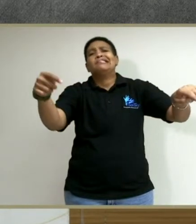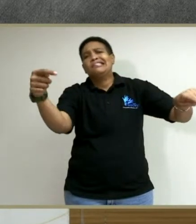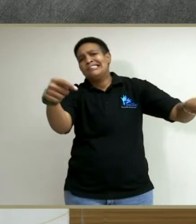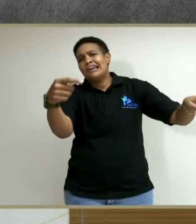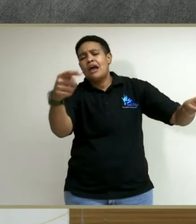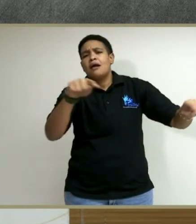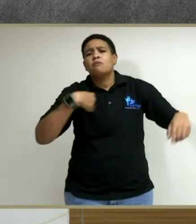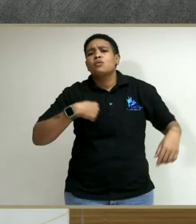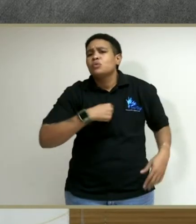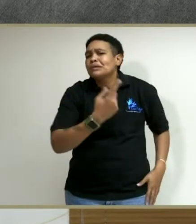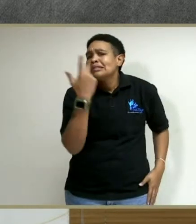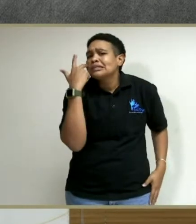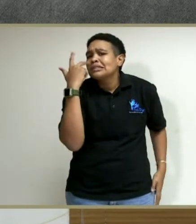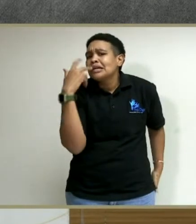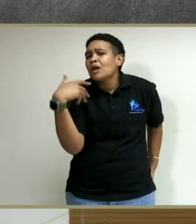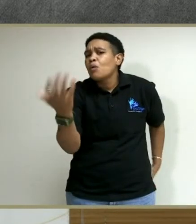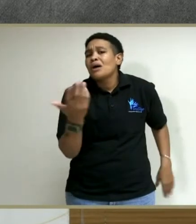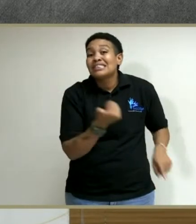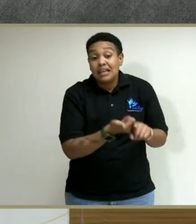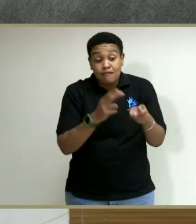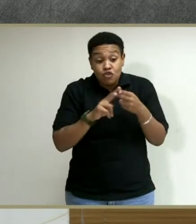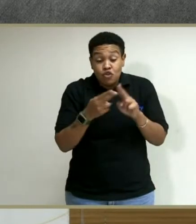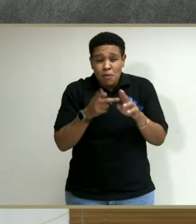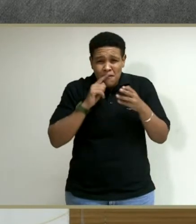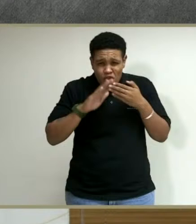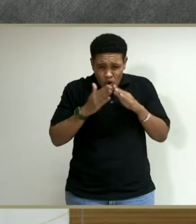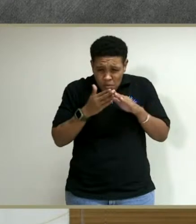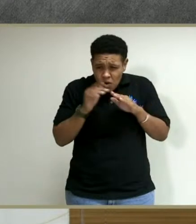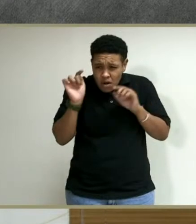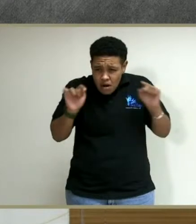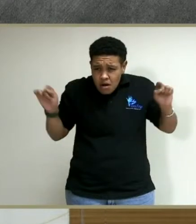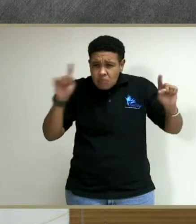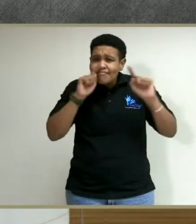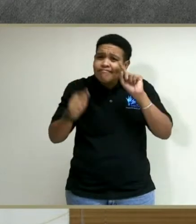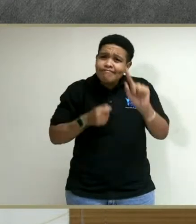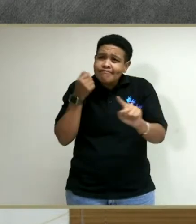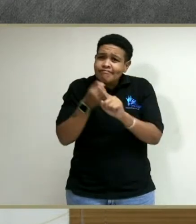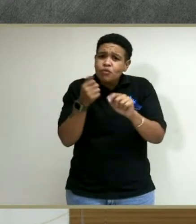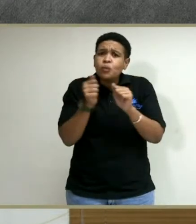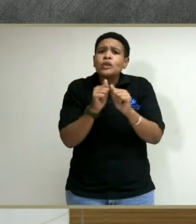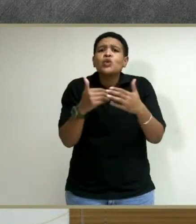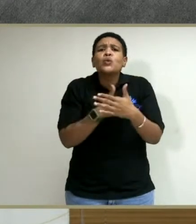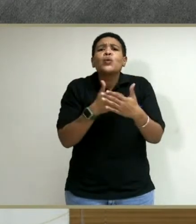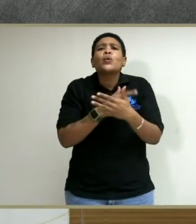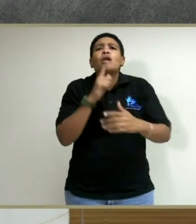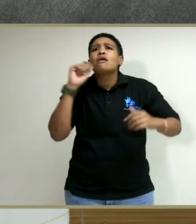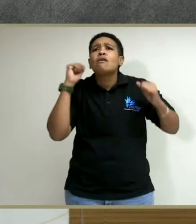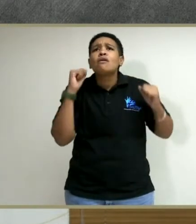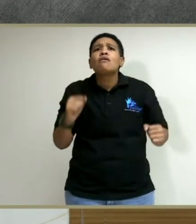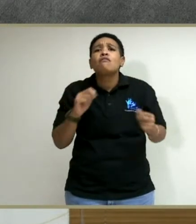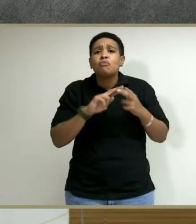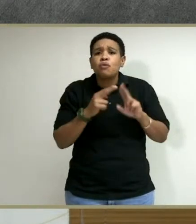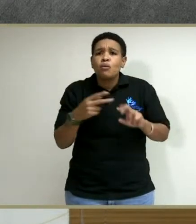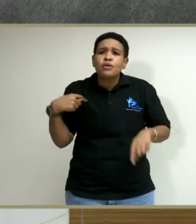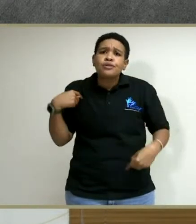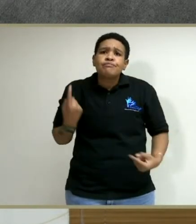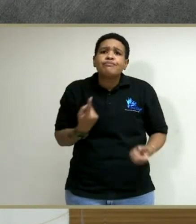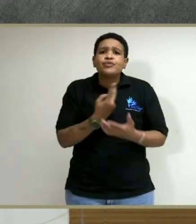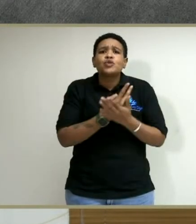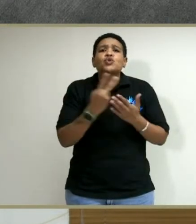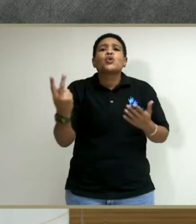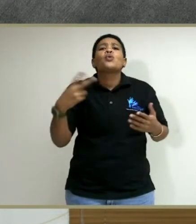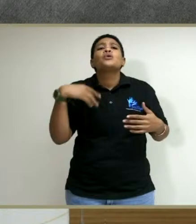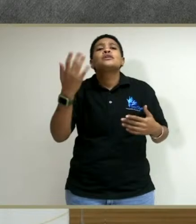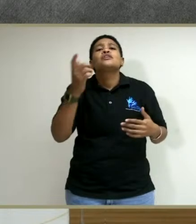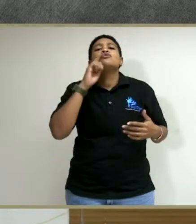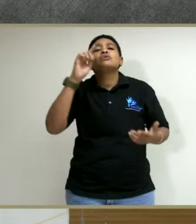would have seen that the number of communities that have been affected with newly confirmed cases over the last 2 weeks have